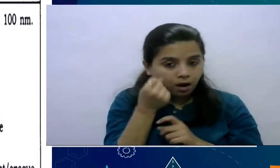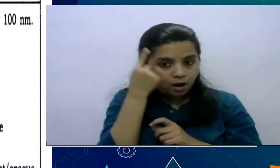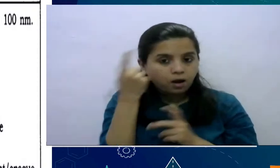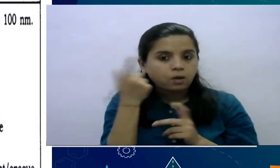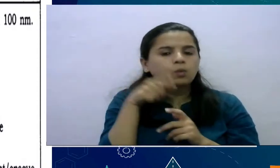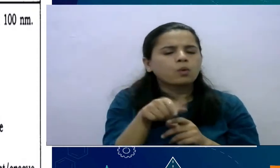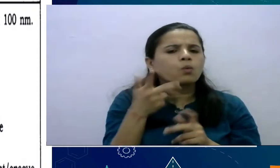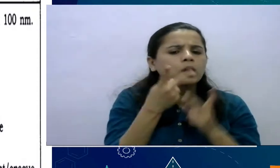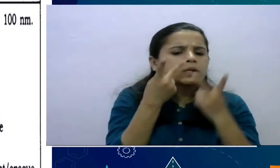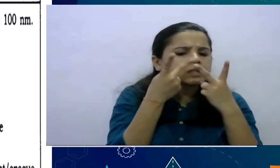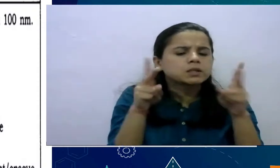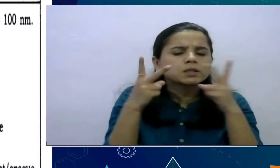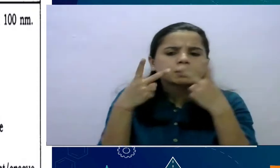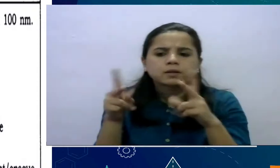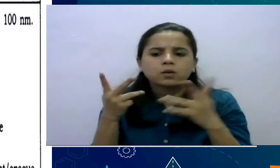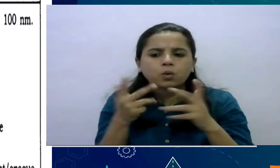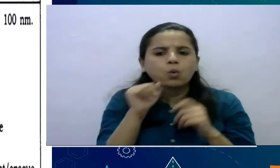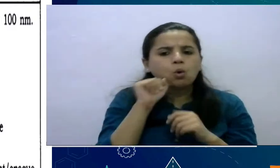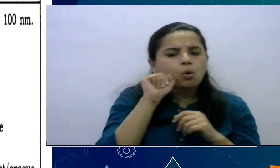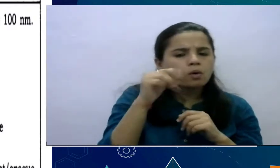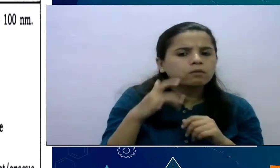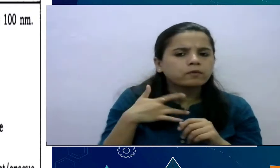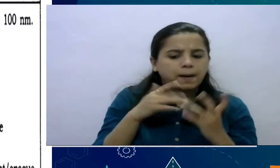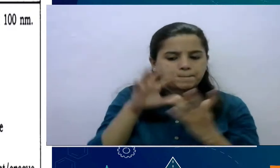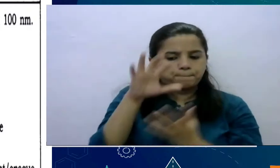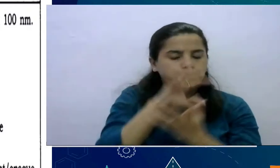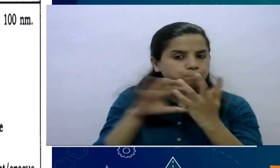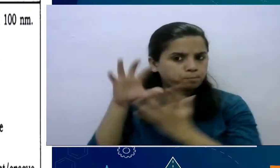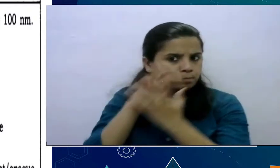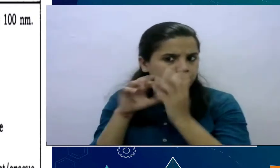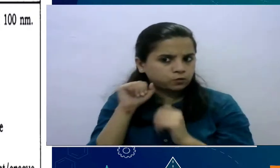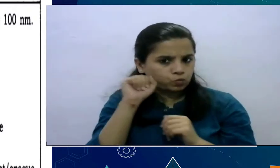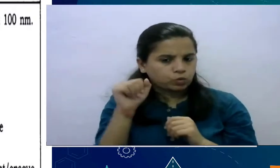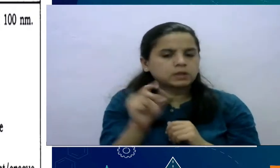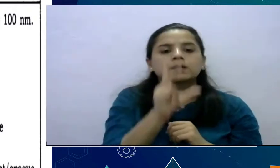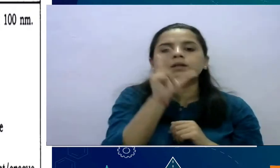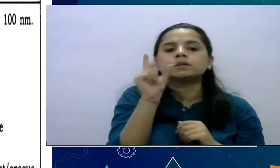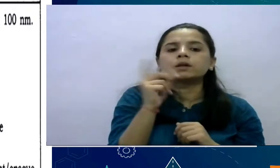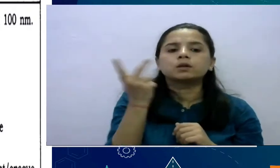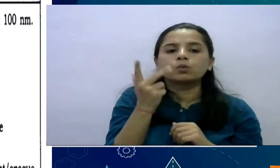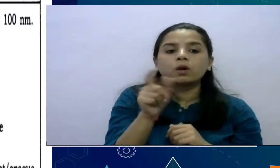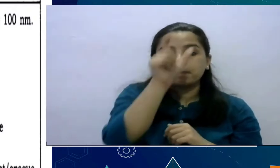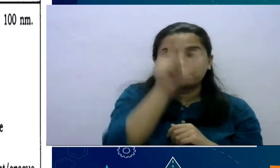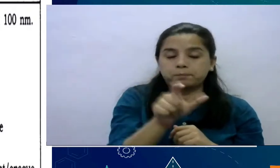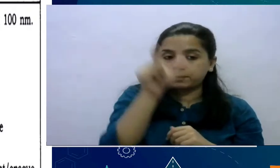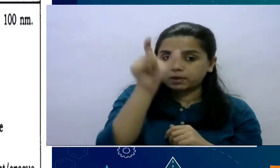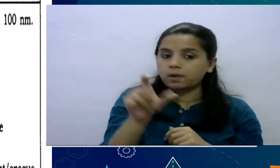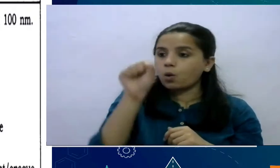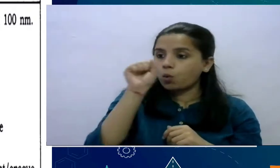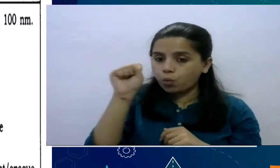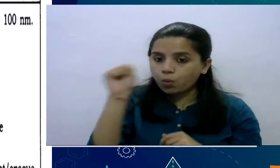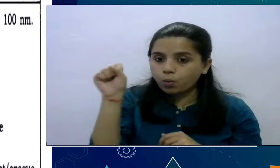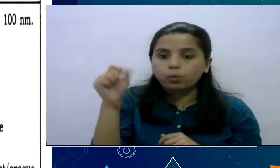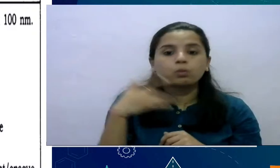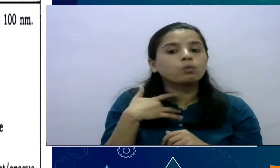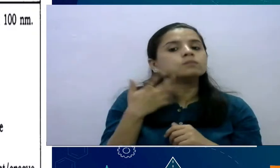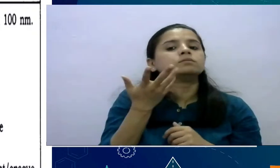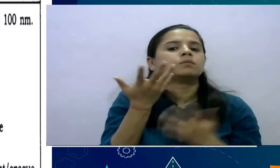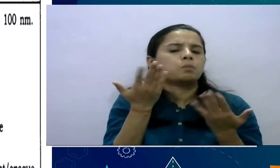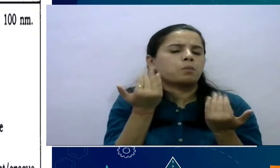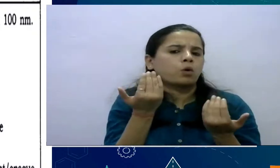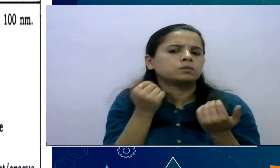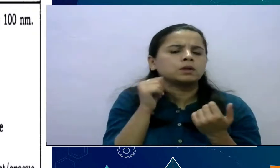the different kinds of mixtures. Second is individually also you will be able